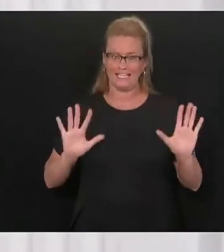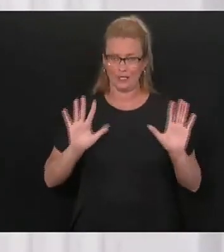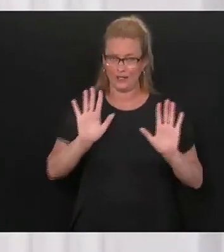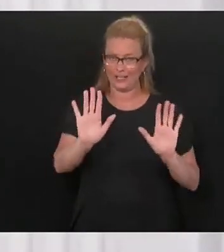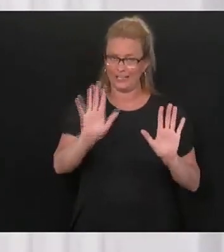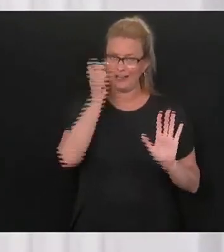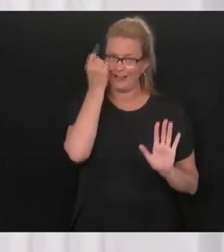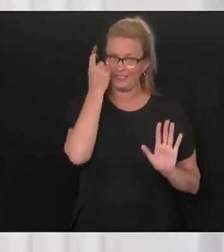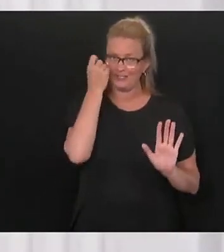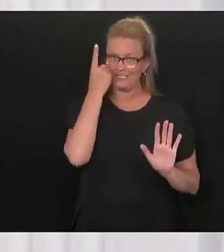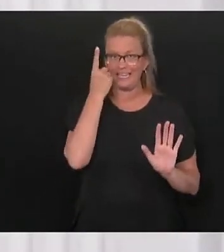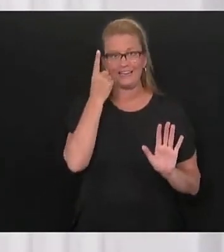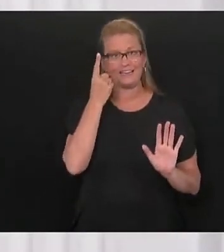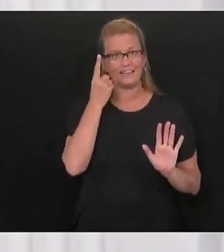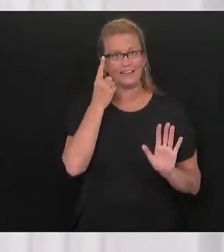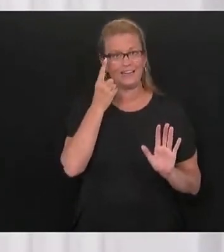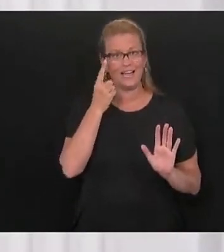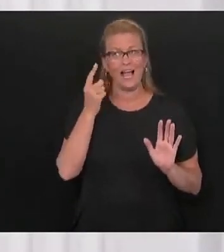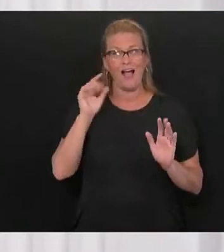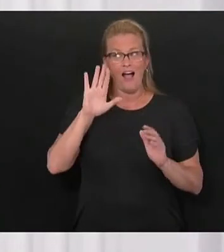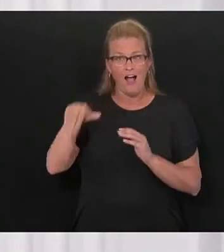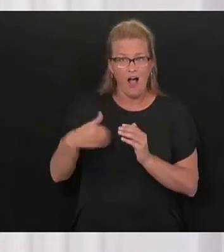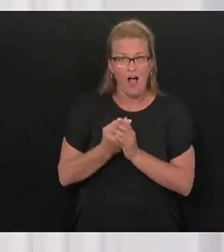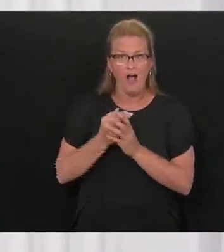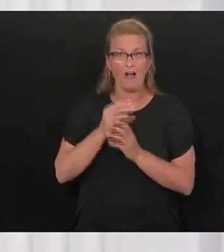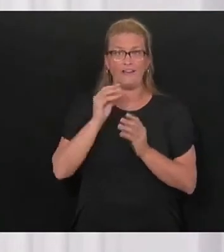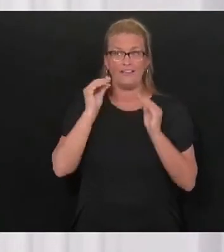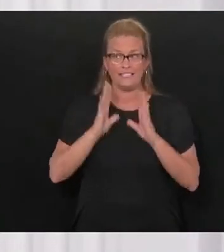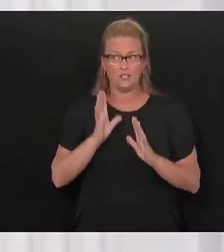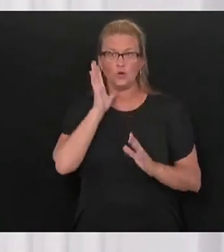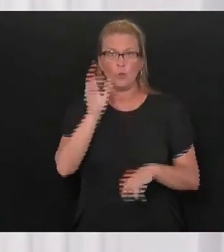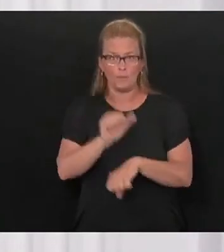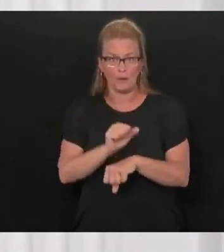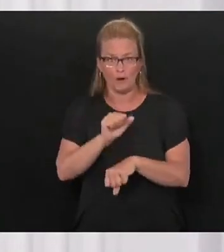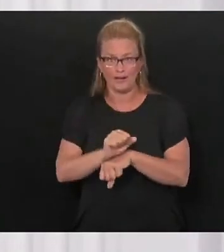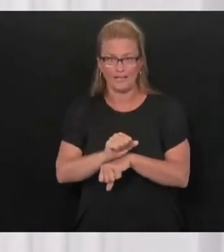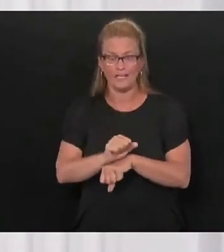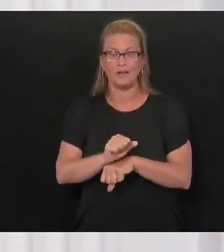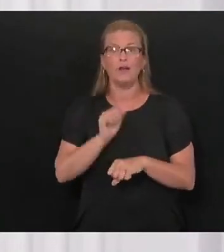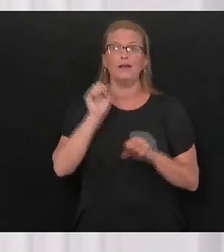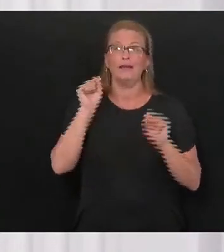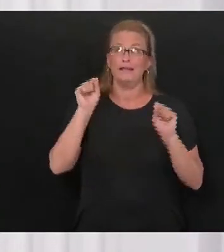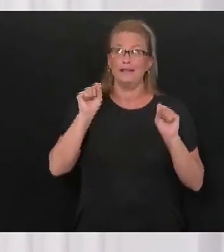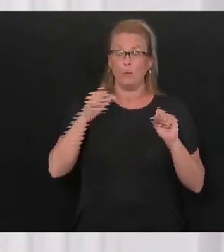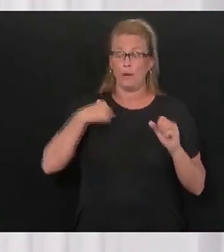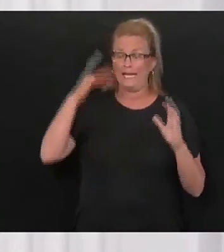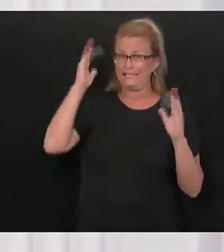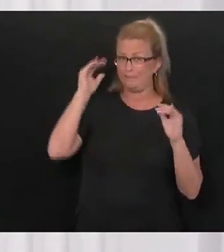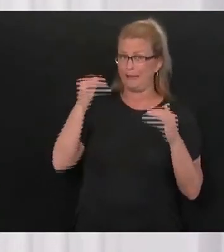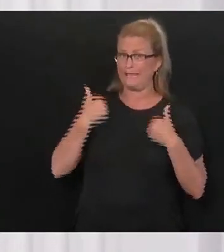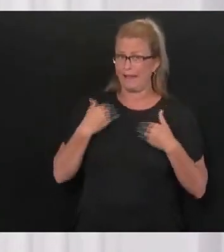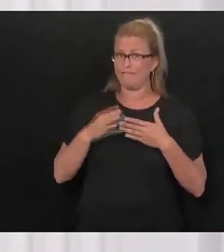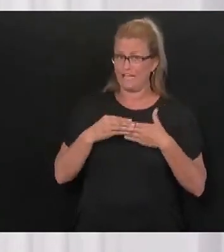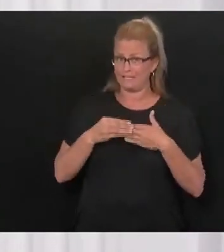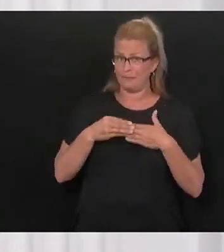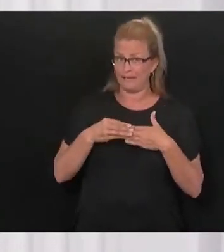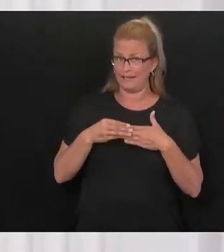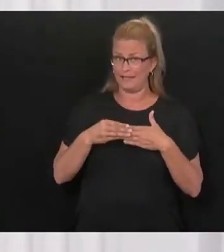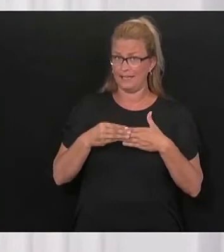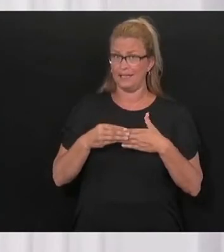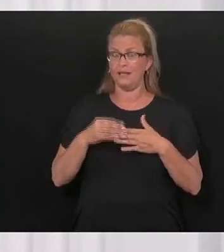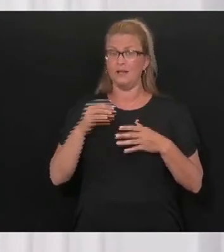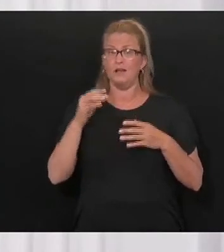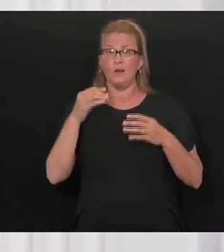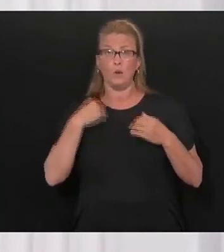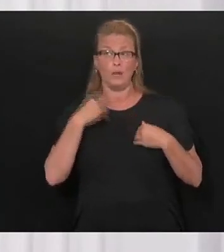about everybody will be contributing. We expect that there will be a lot of flexibility. We're looking at the plans as they've come in.